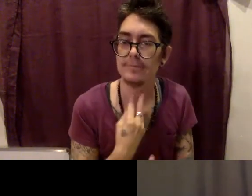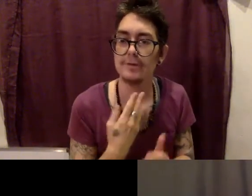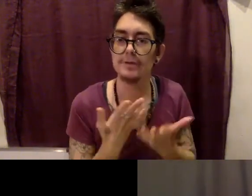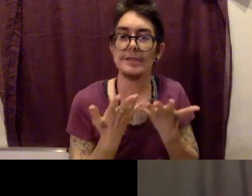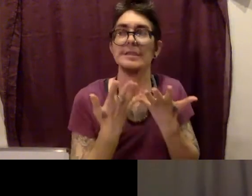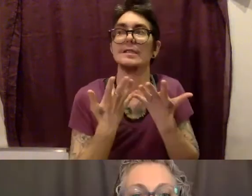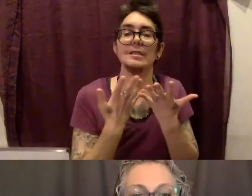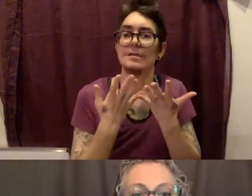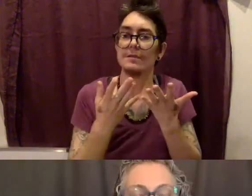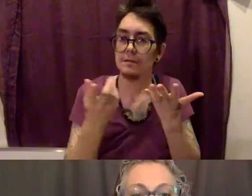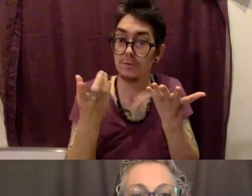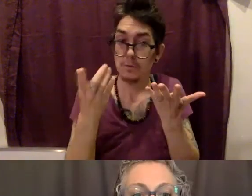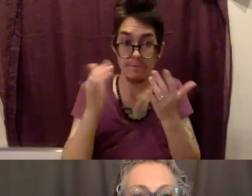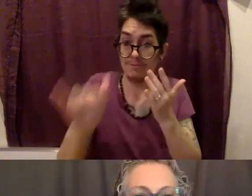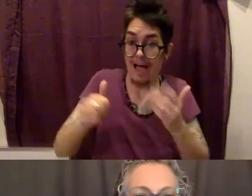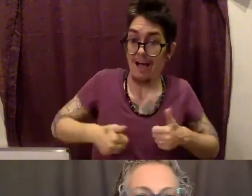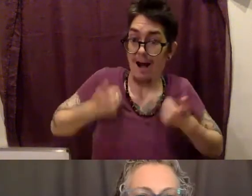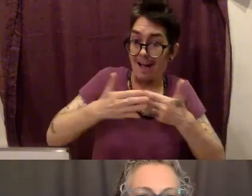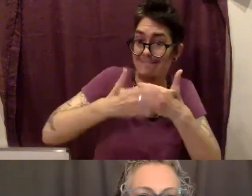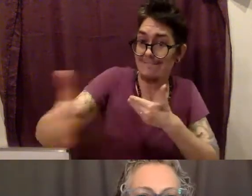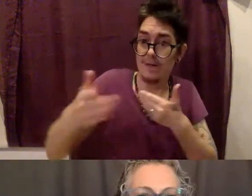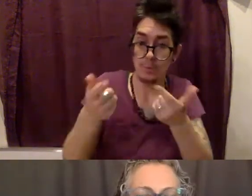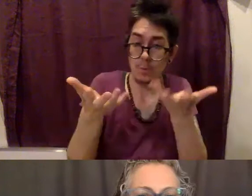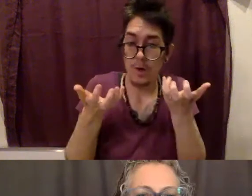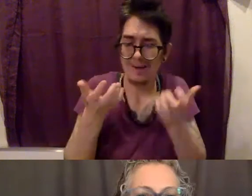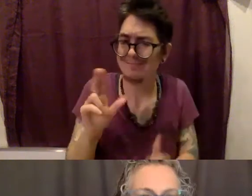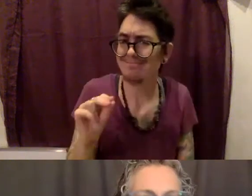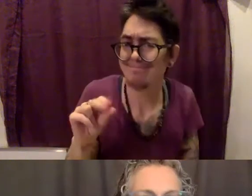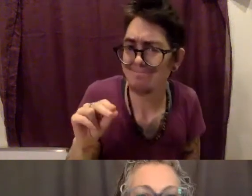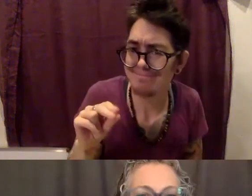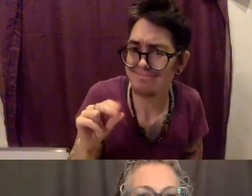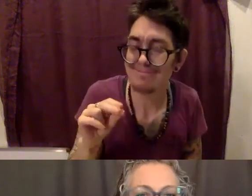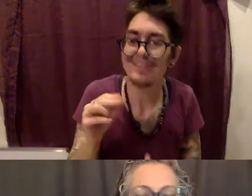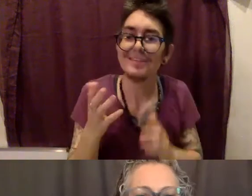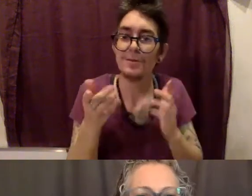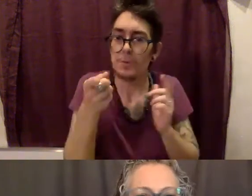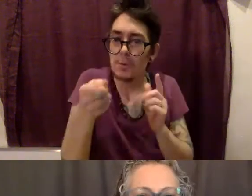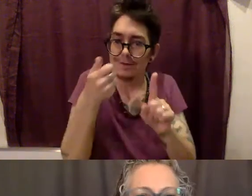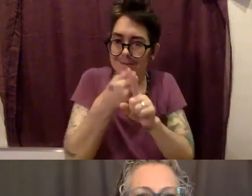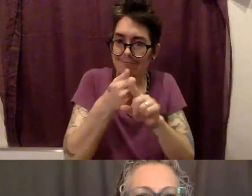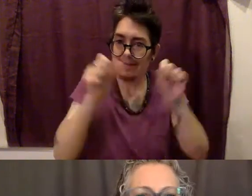feeling stuck, unable to take action, the life you want,